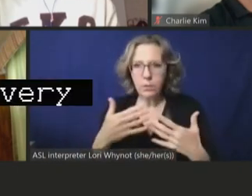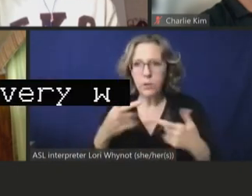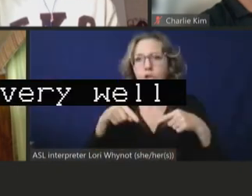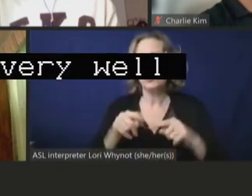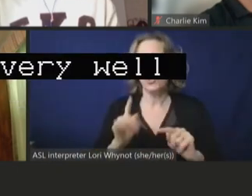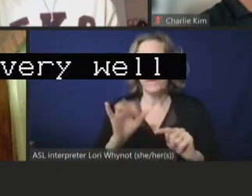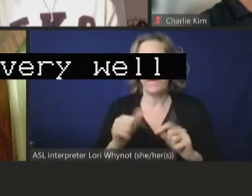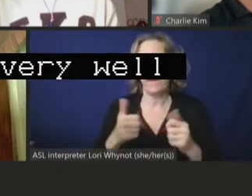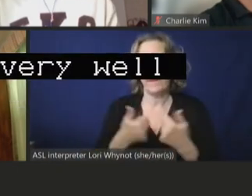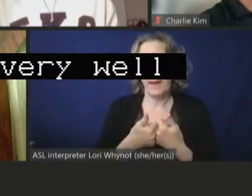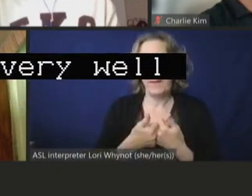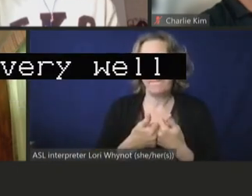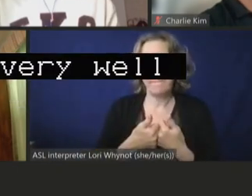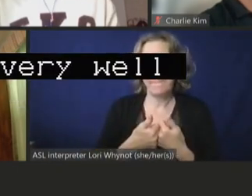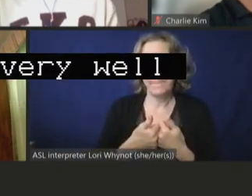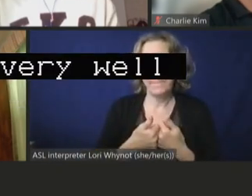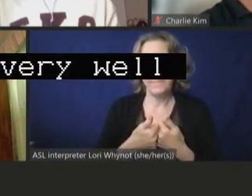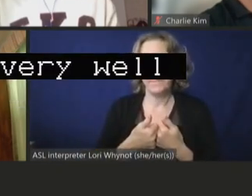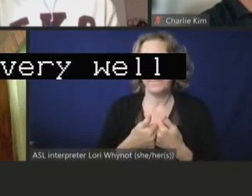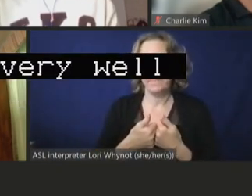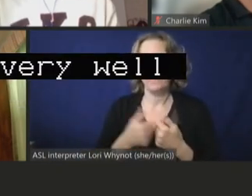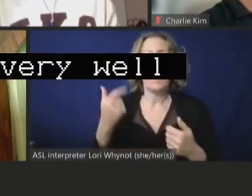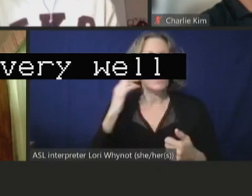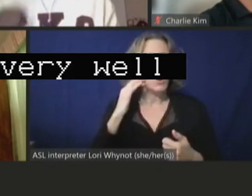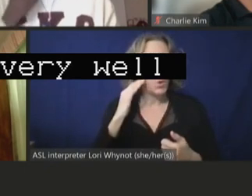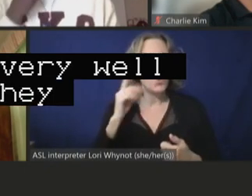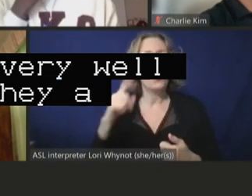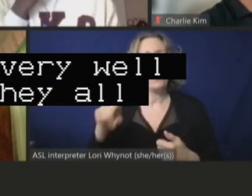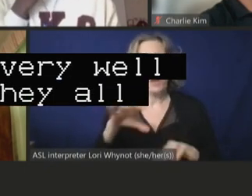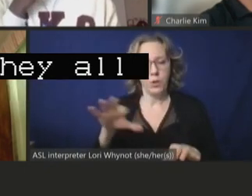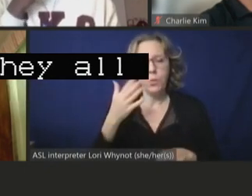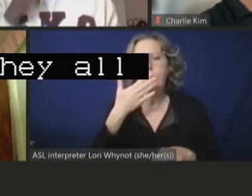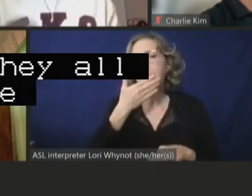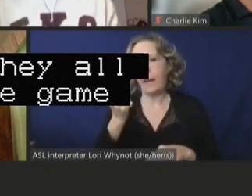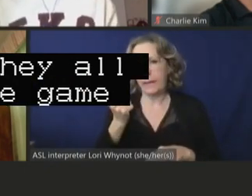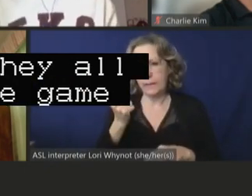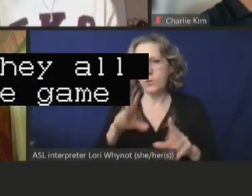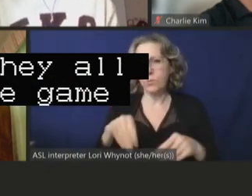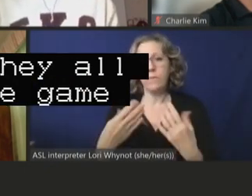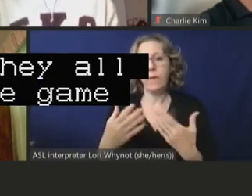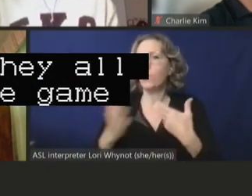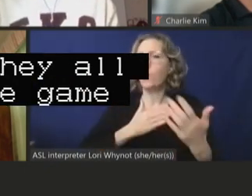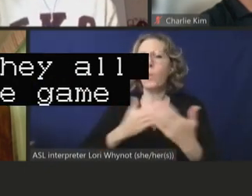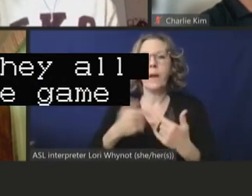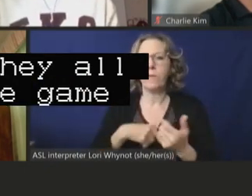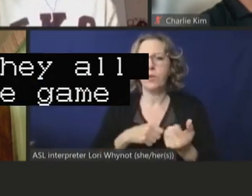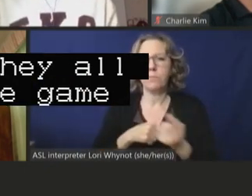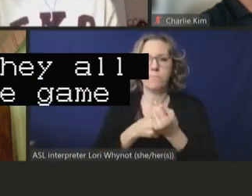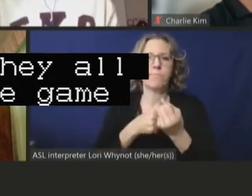the game. So I know that they will do their best to provide whatever assistance you need.